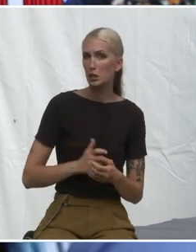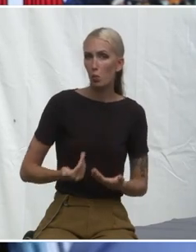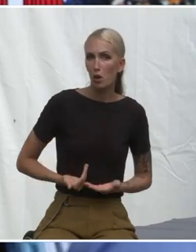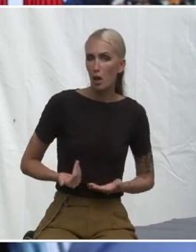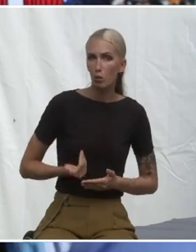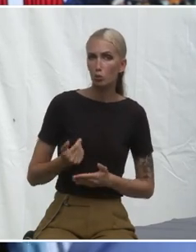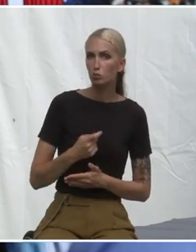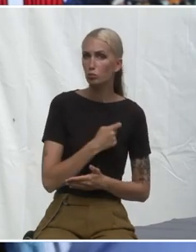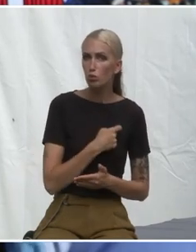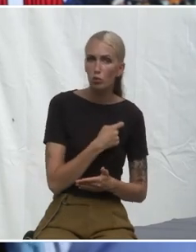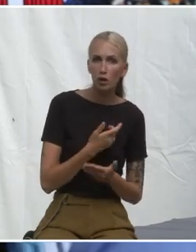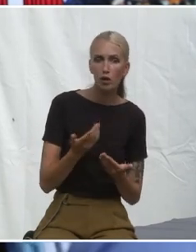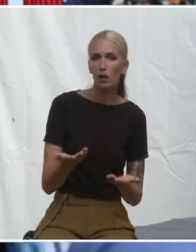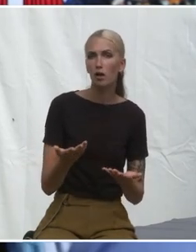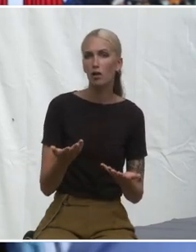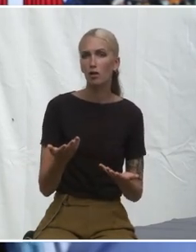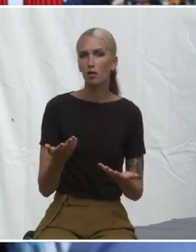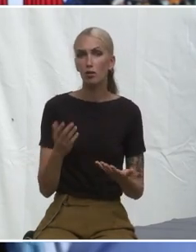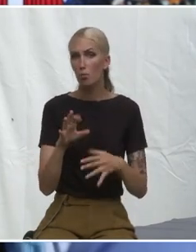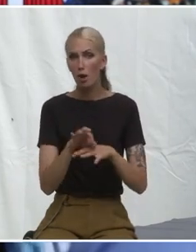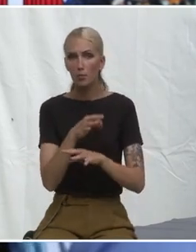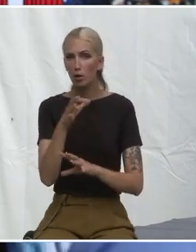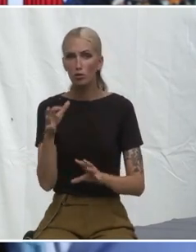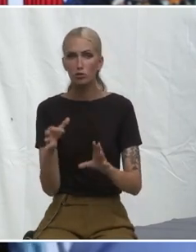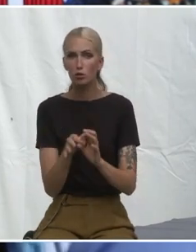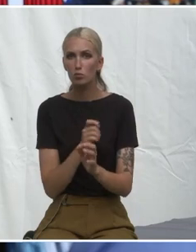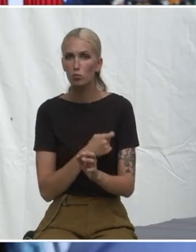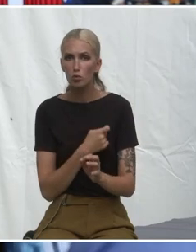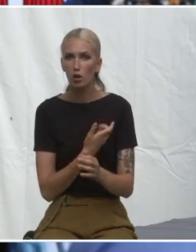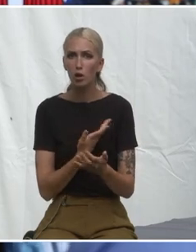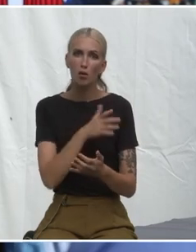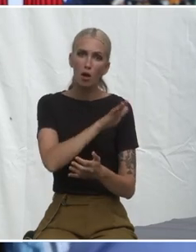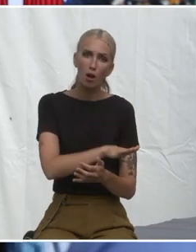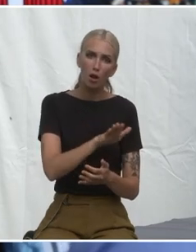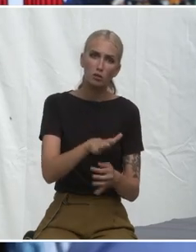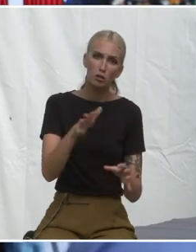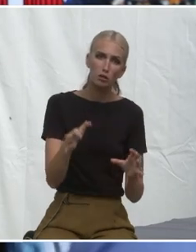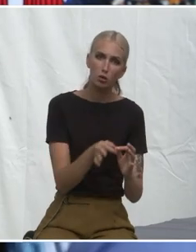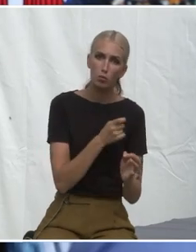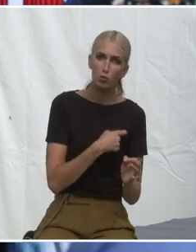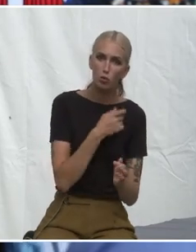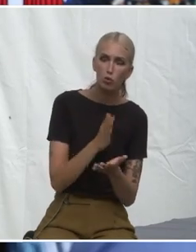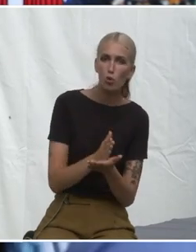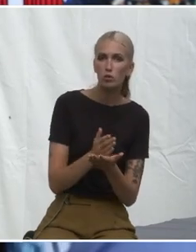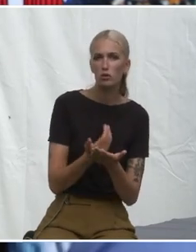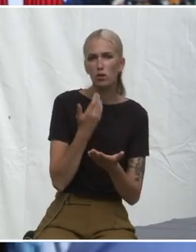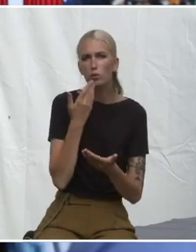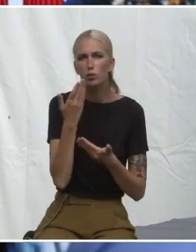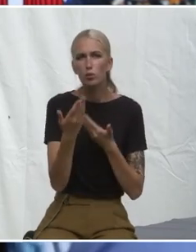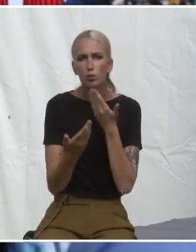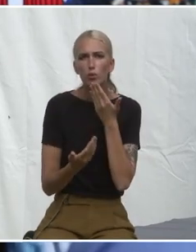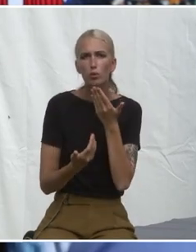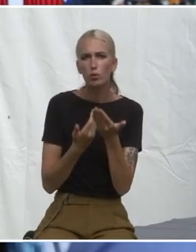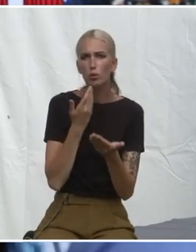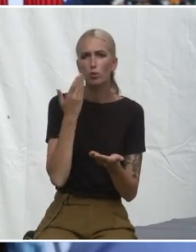about your marriage, your relation to the children? Then I think you have